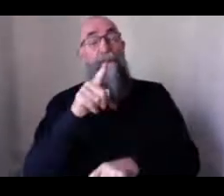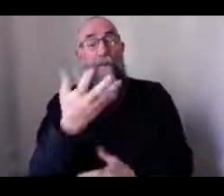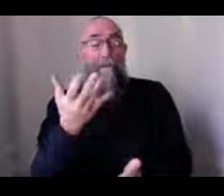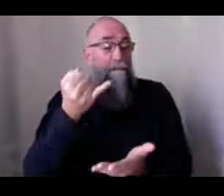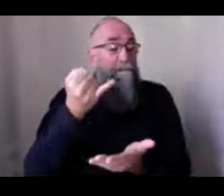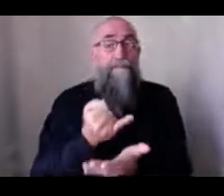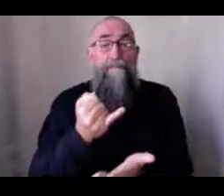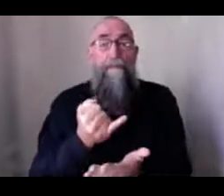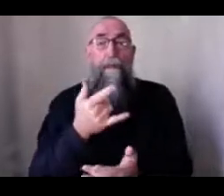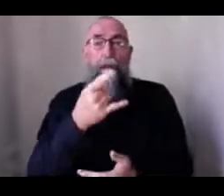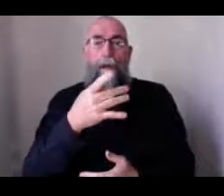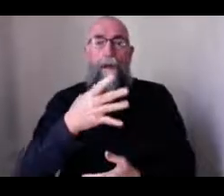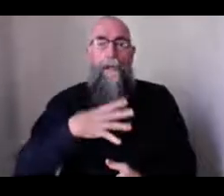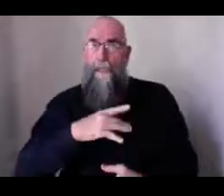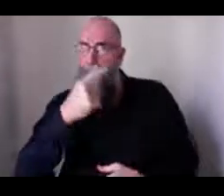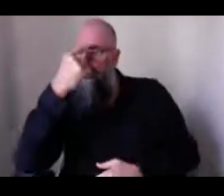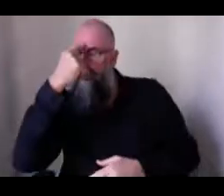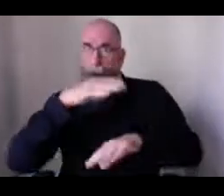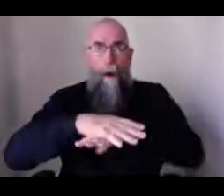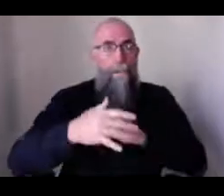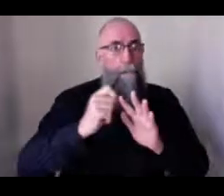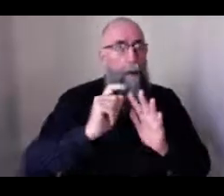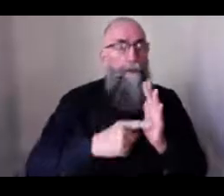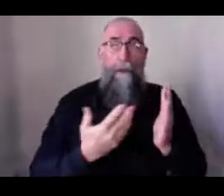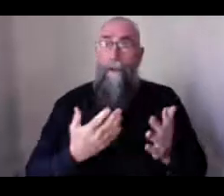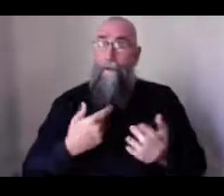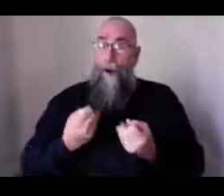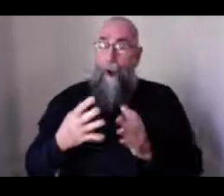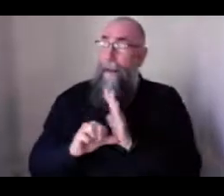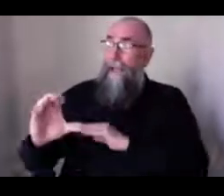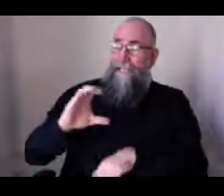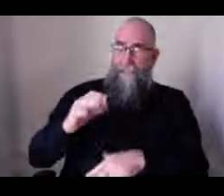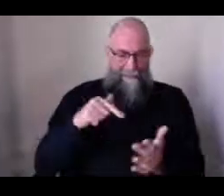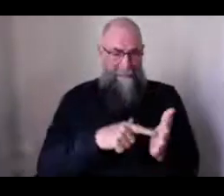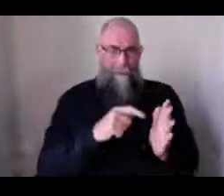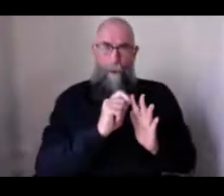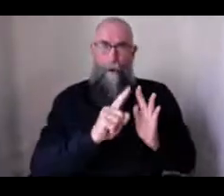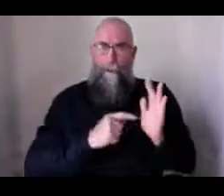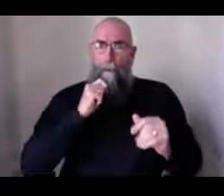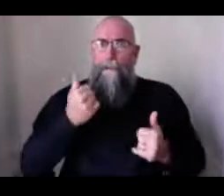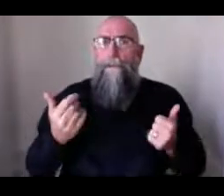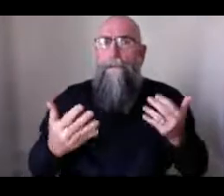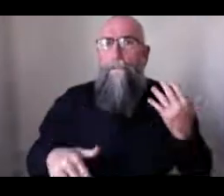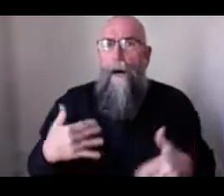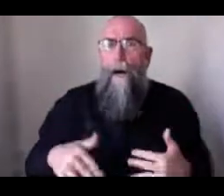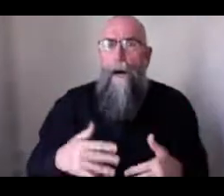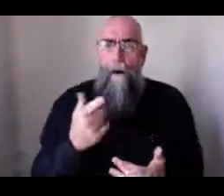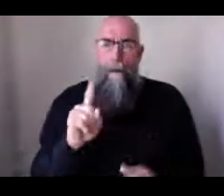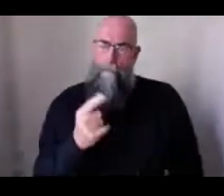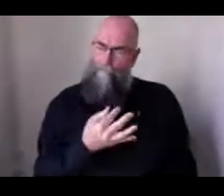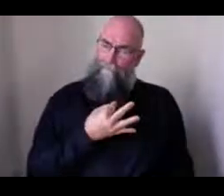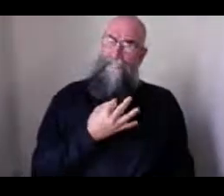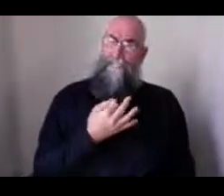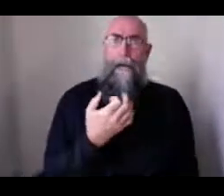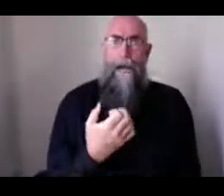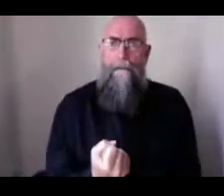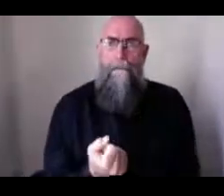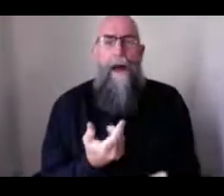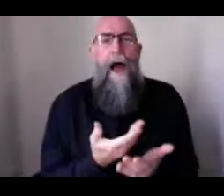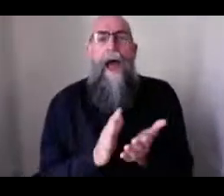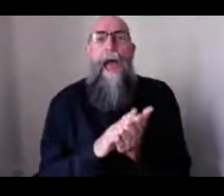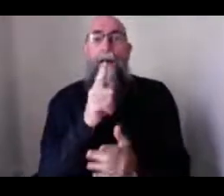be without this funding? What are the risks associated with this project? And how do you intend to reduce these